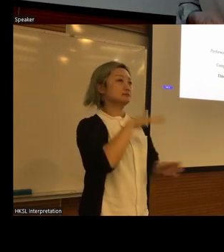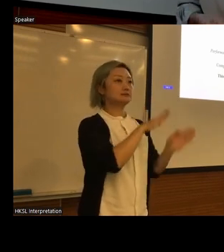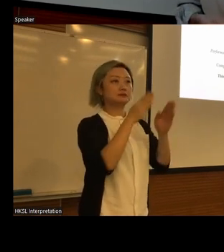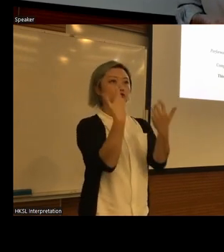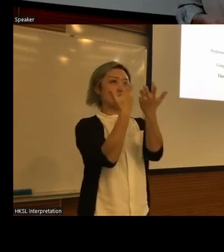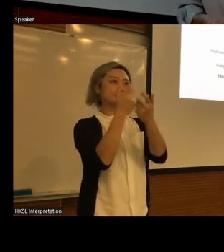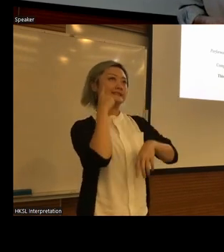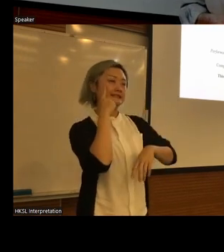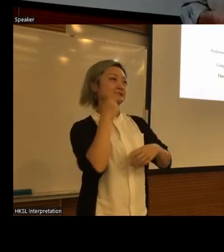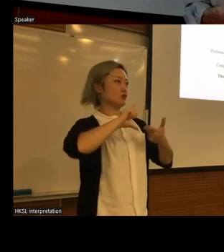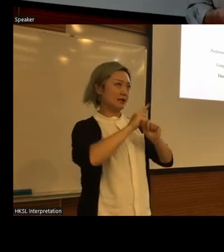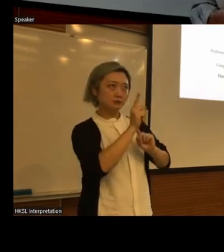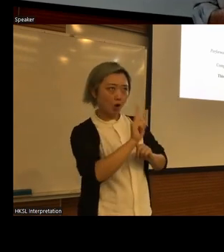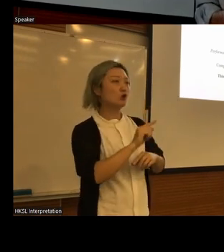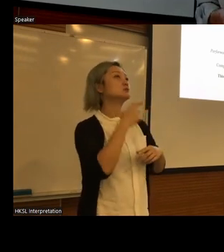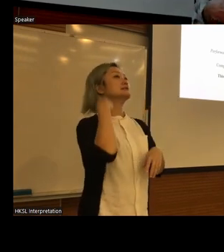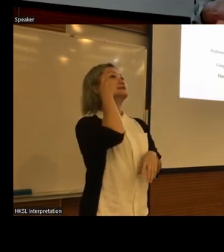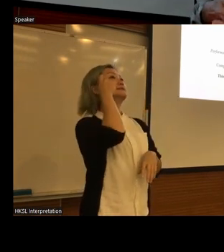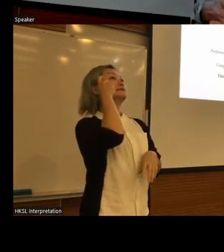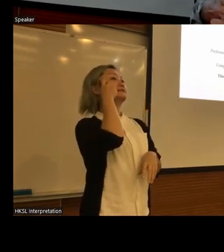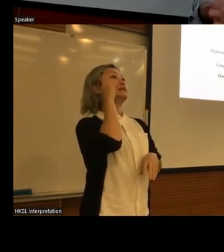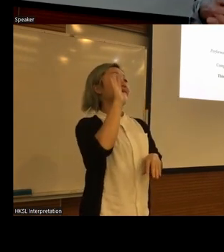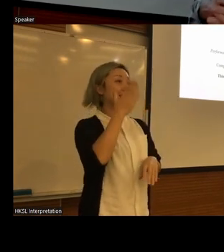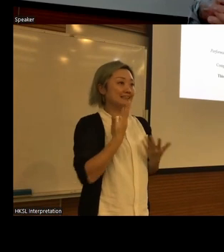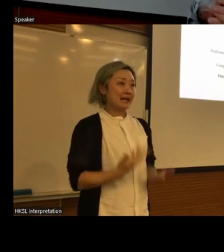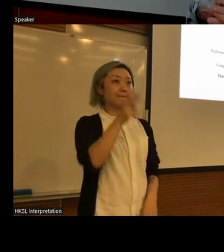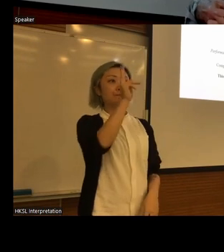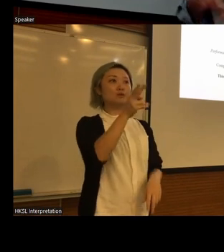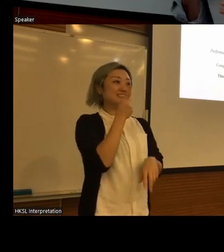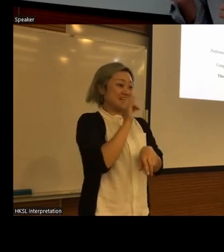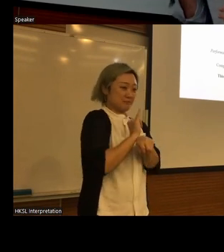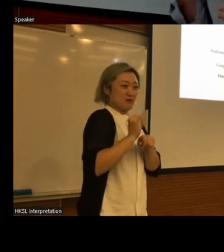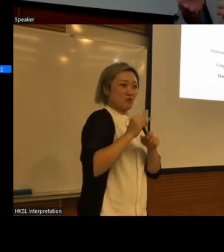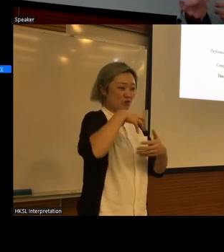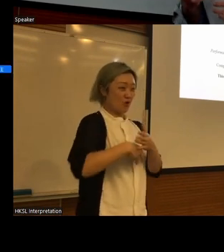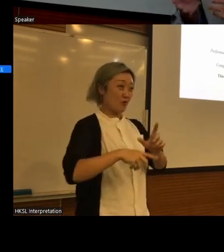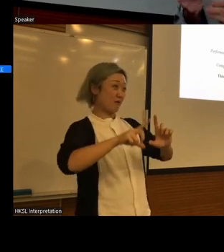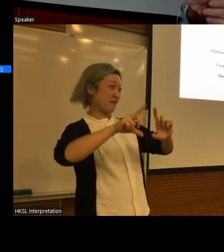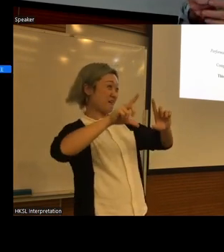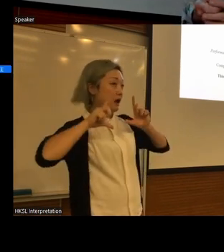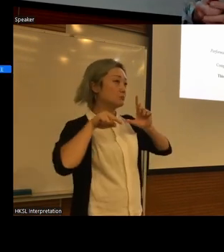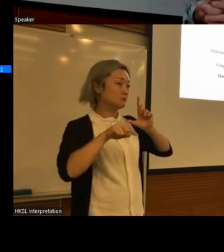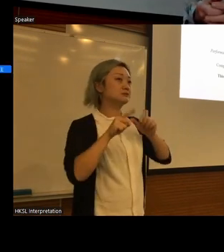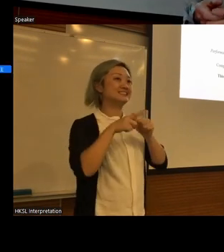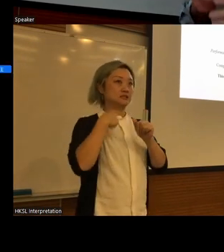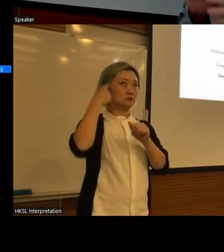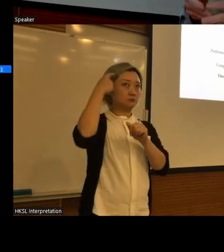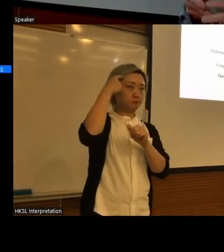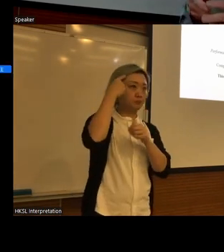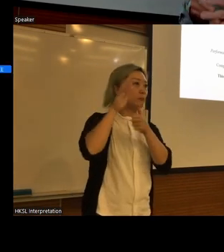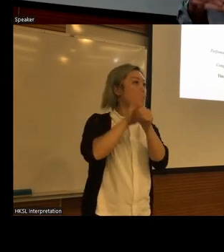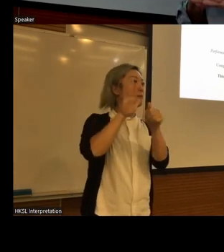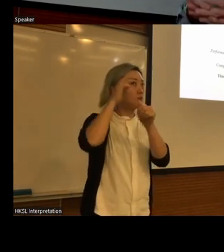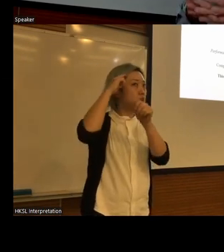the multiplication. But performing the action requires some complex operations in the brain.